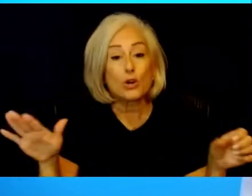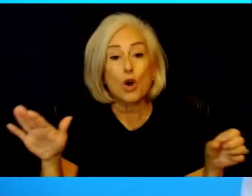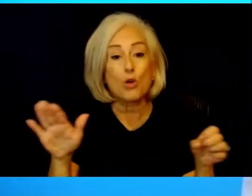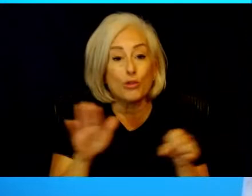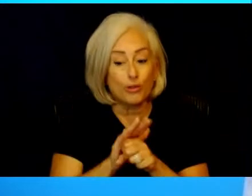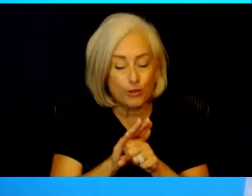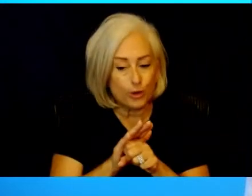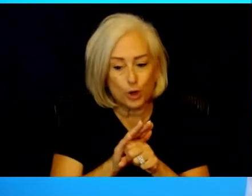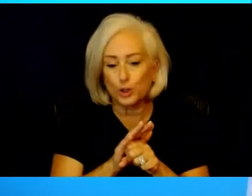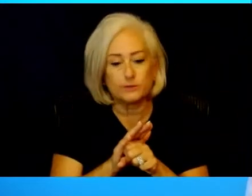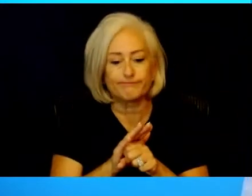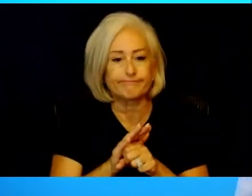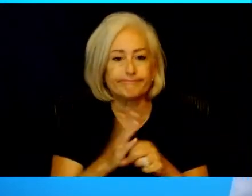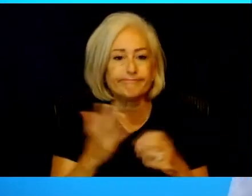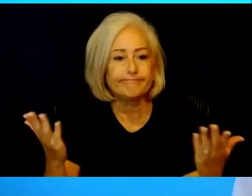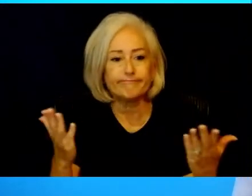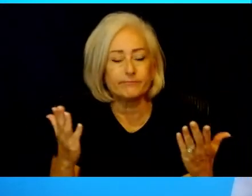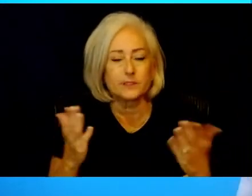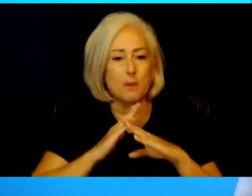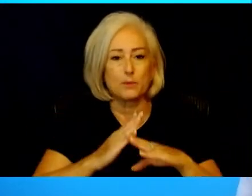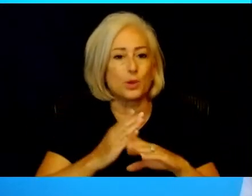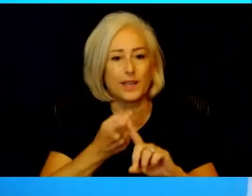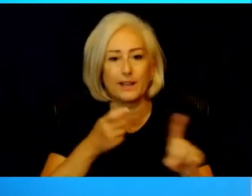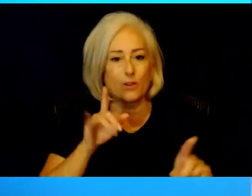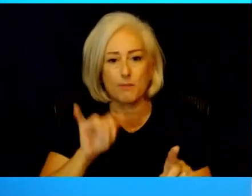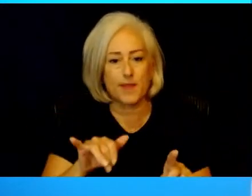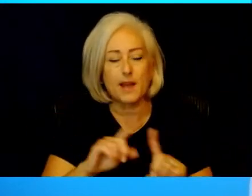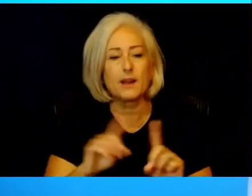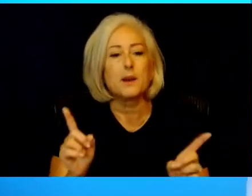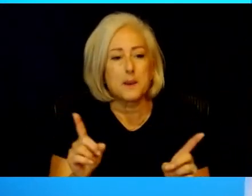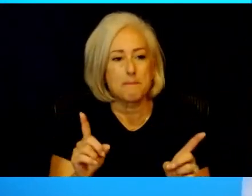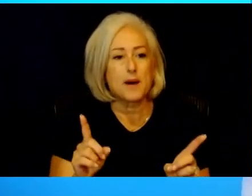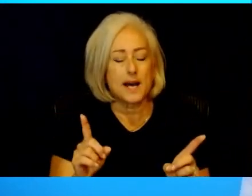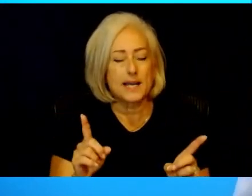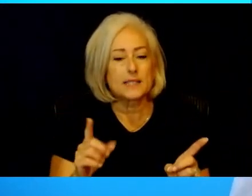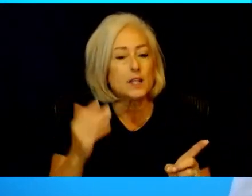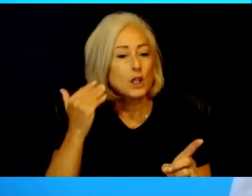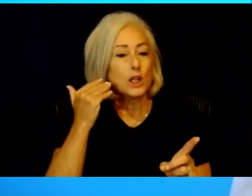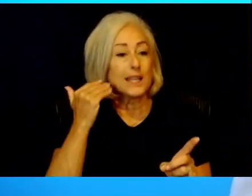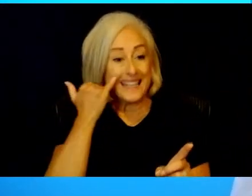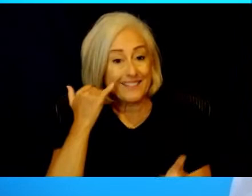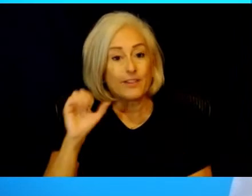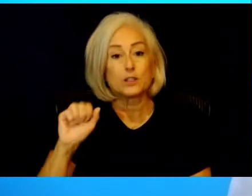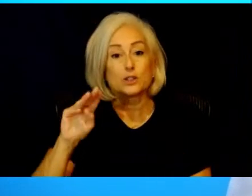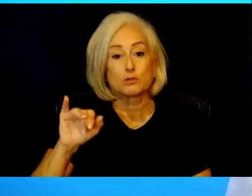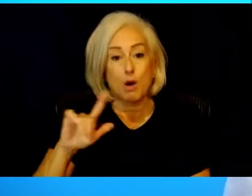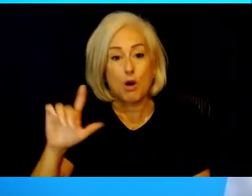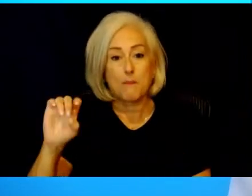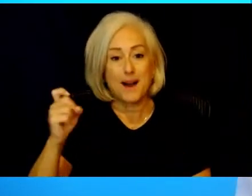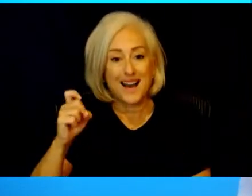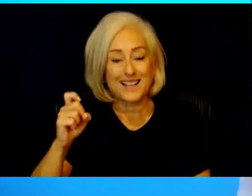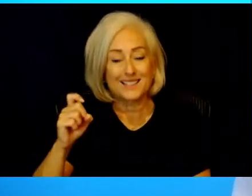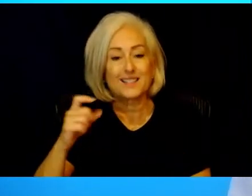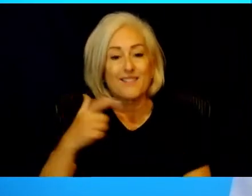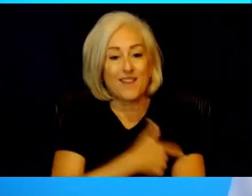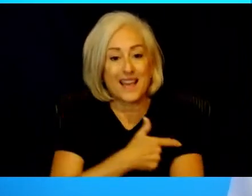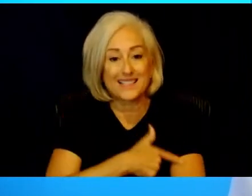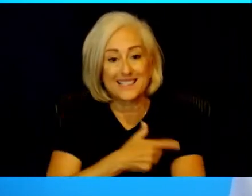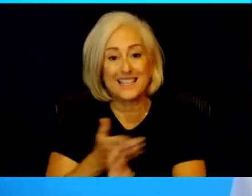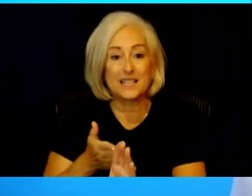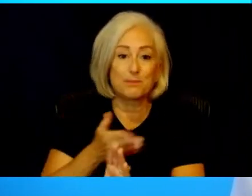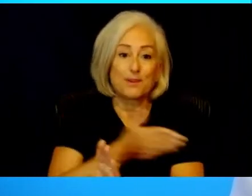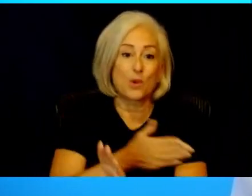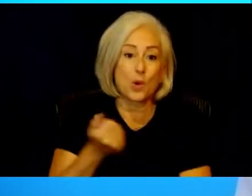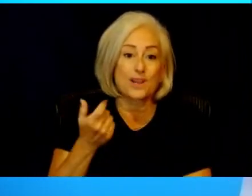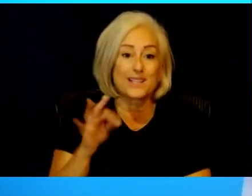immunity from that smallpox vaccine, but having had that smallpox vaccine from 1972 or before that is going